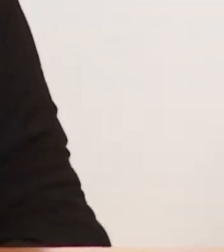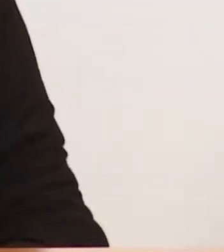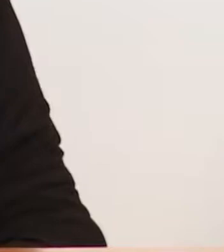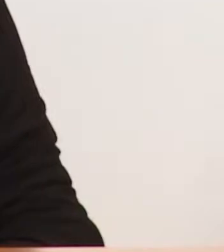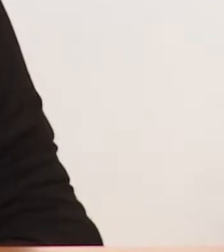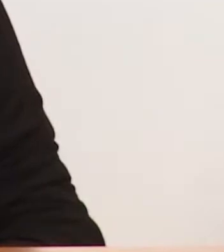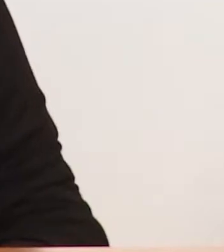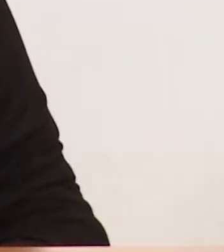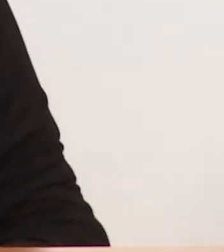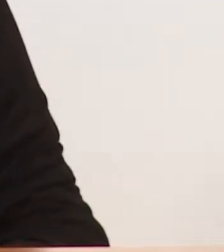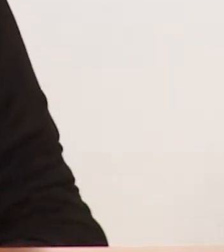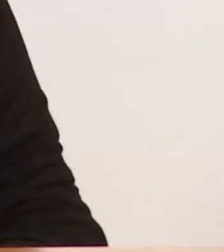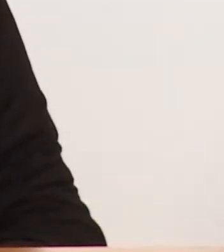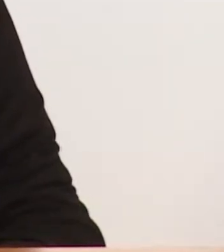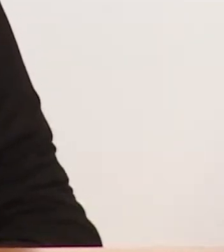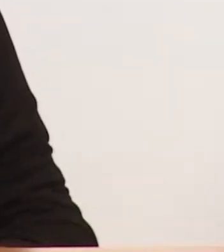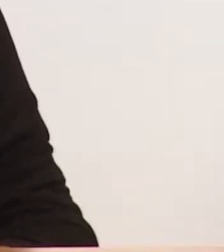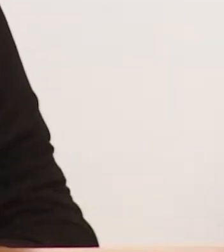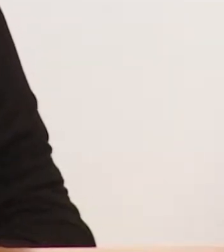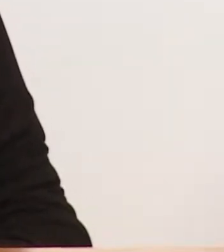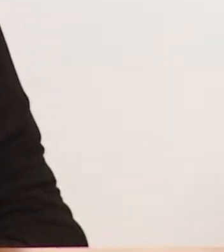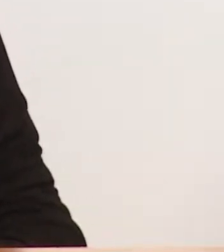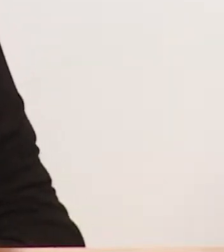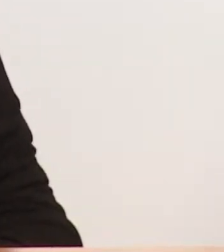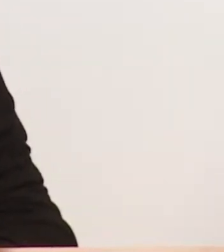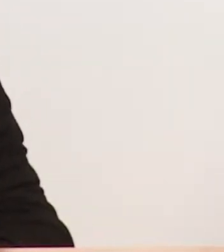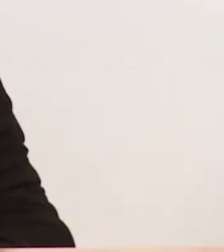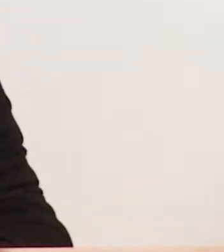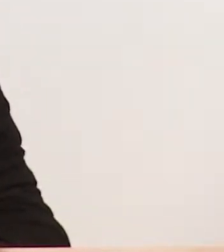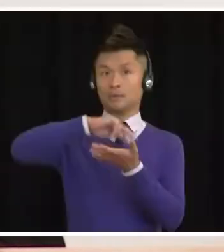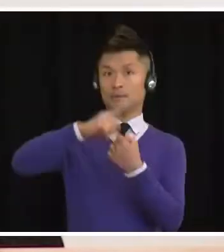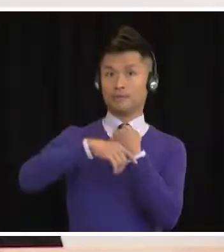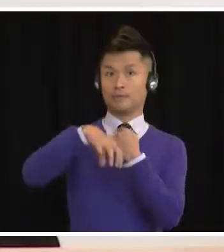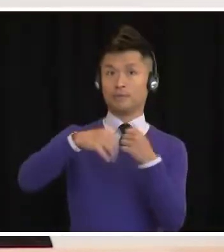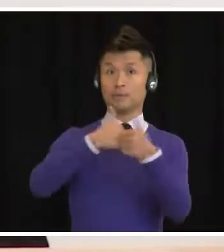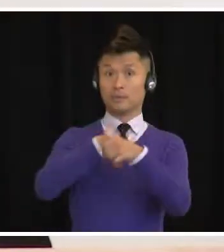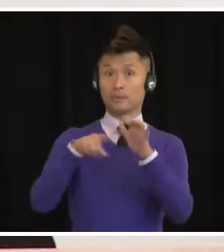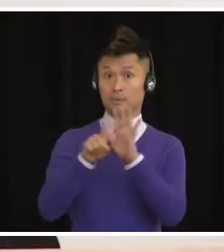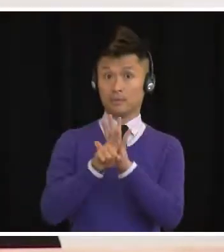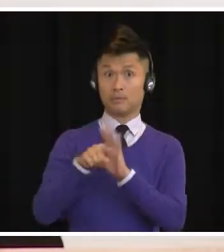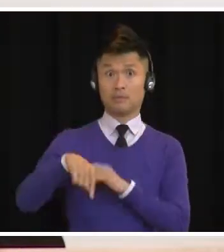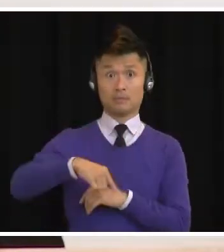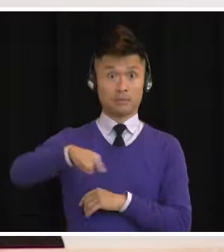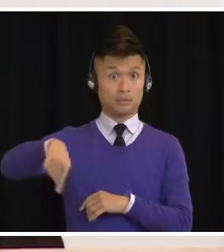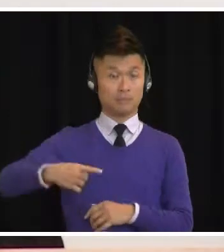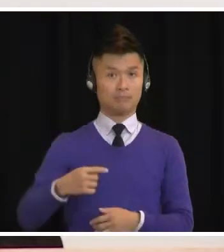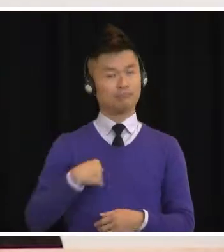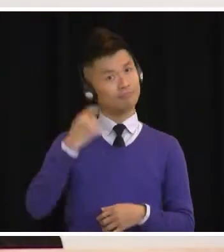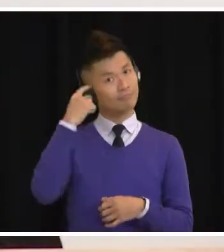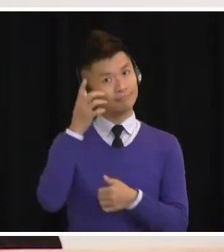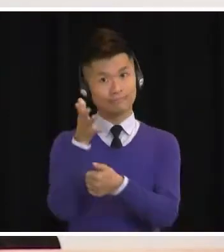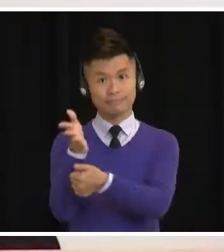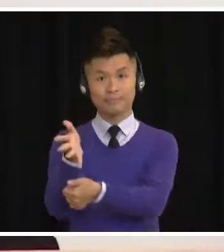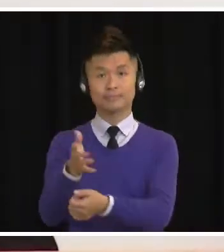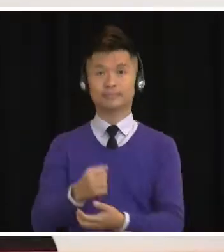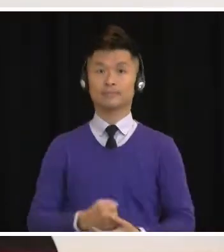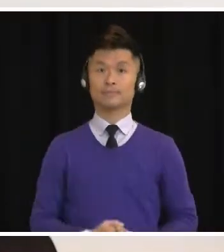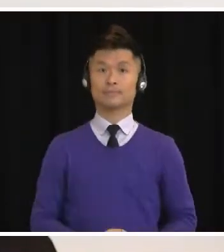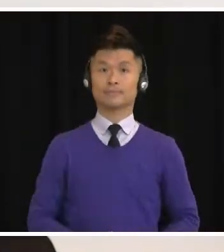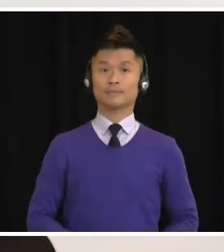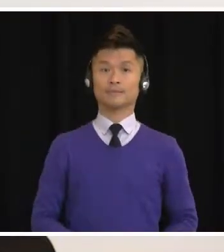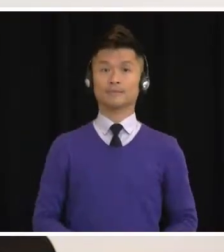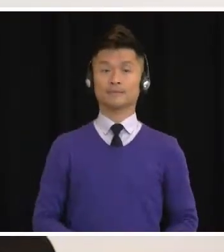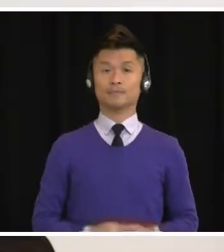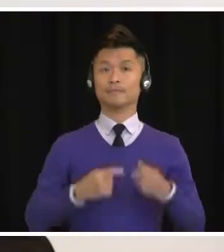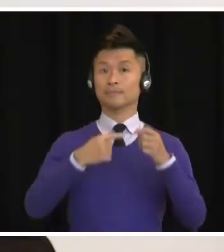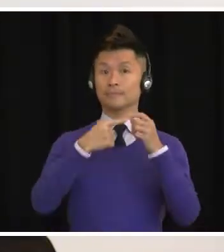The representative of the legislative yuan, 2 questions. The first one is whether